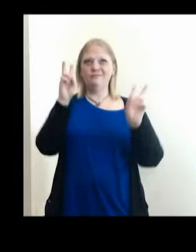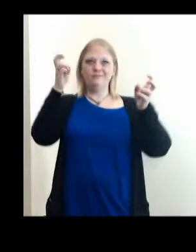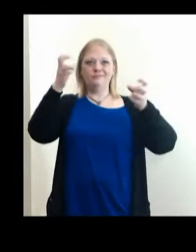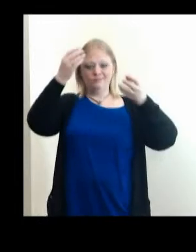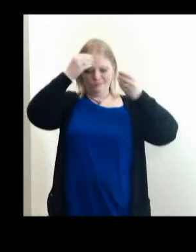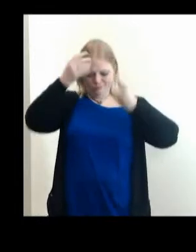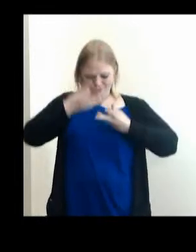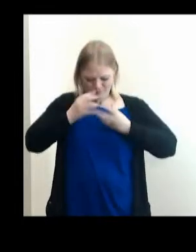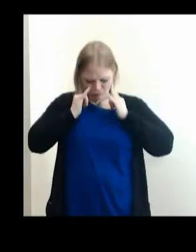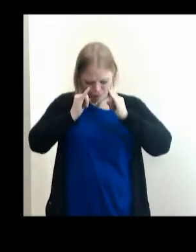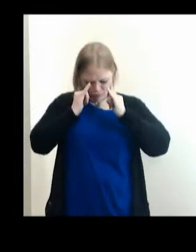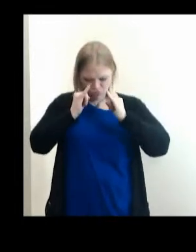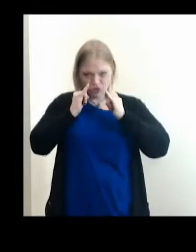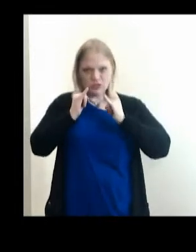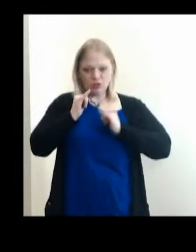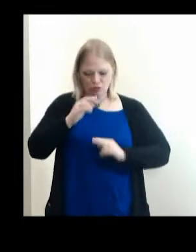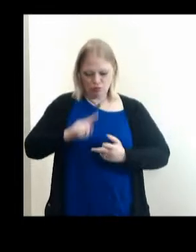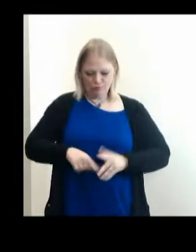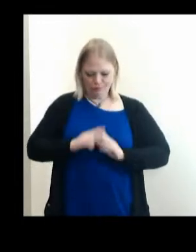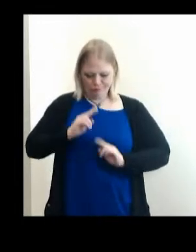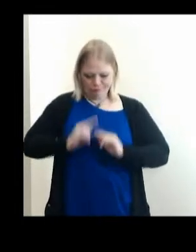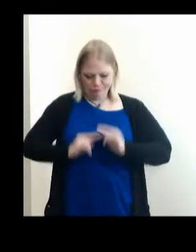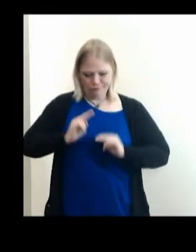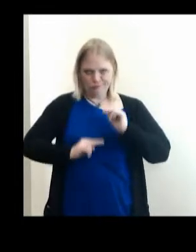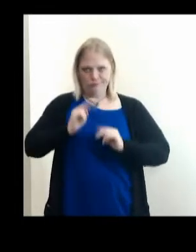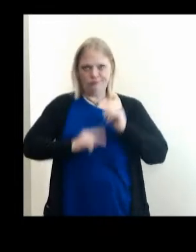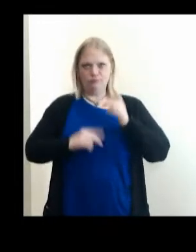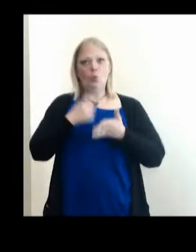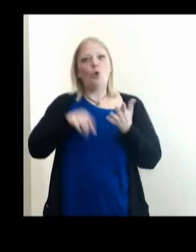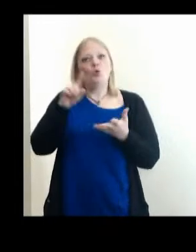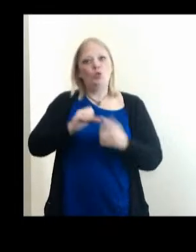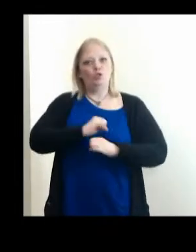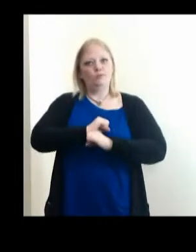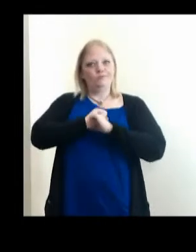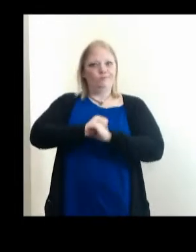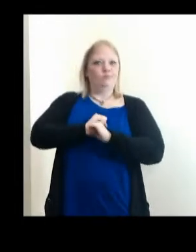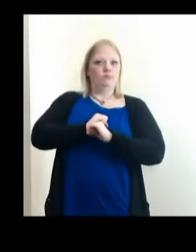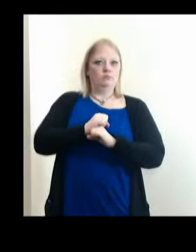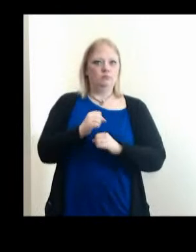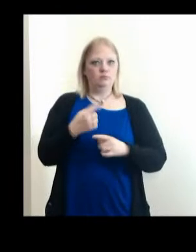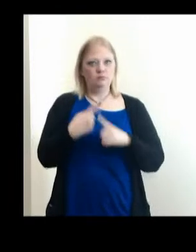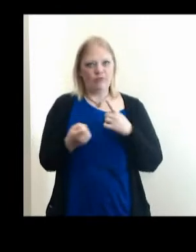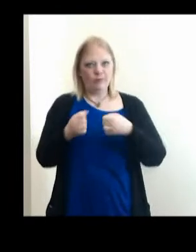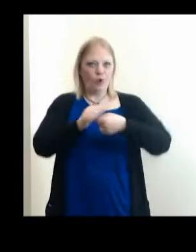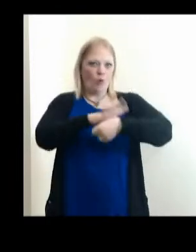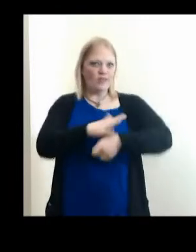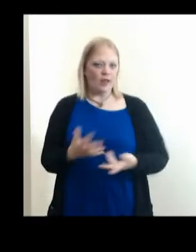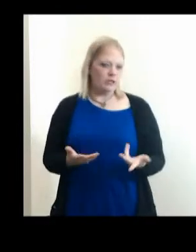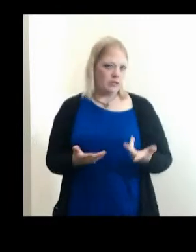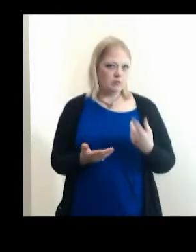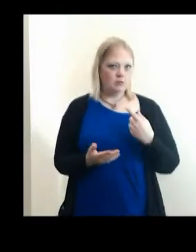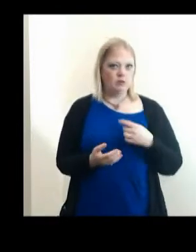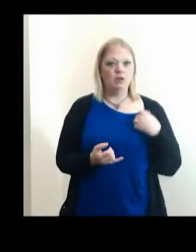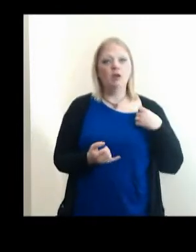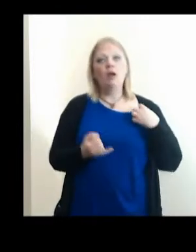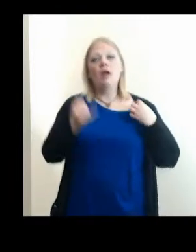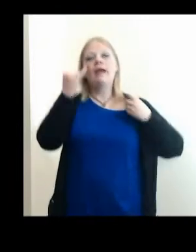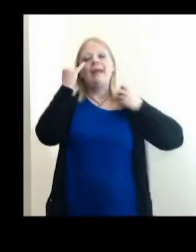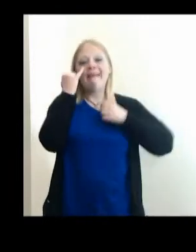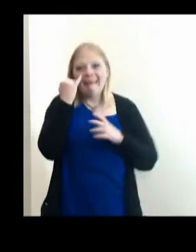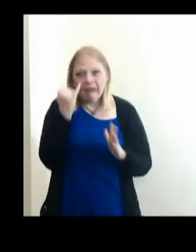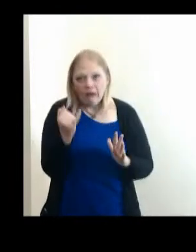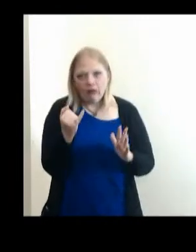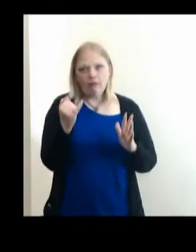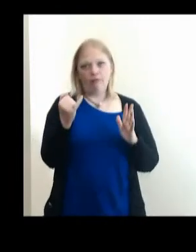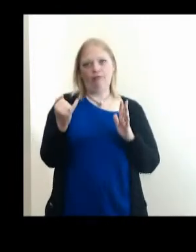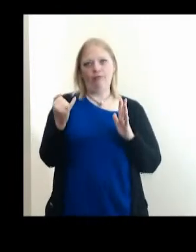our body to start building up what we need to protect ourselves from COVID-19 if, in fact,